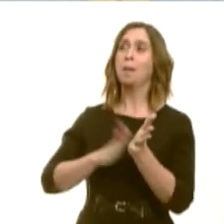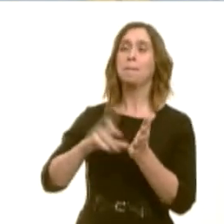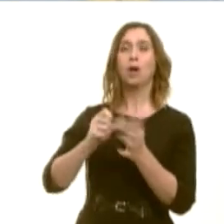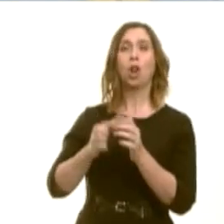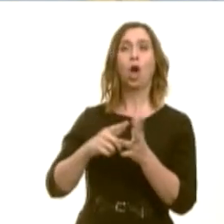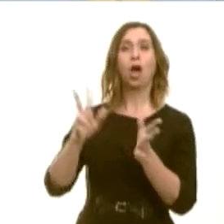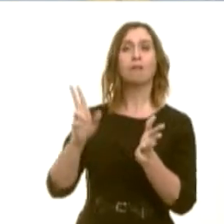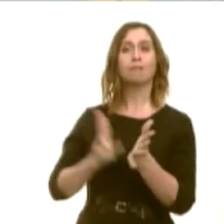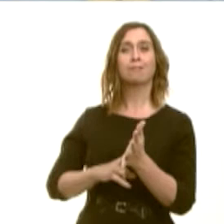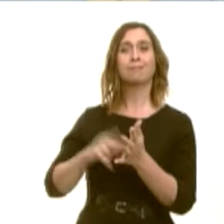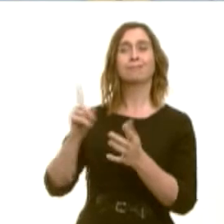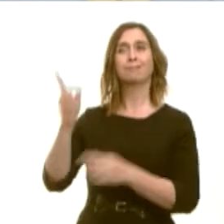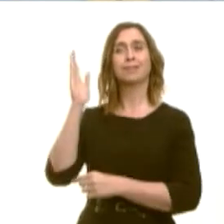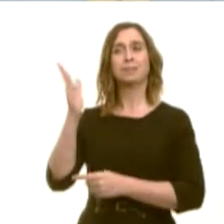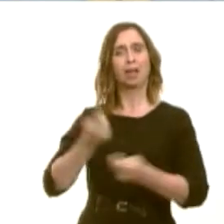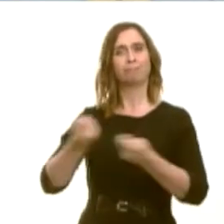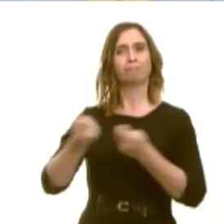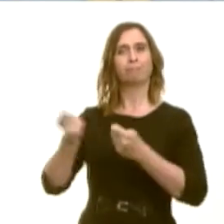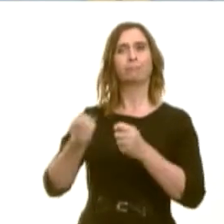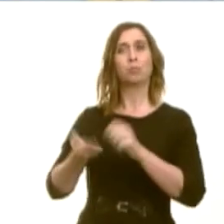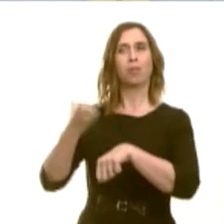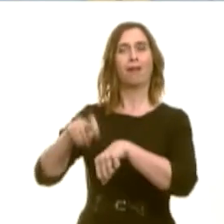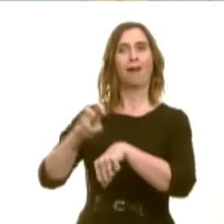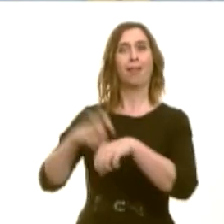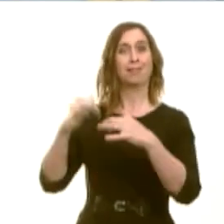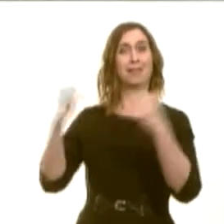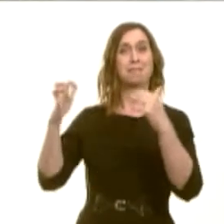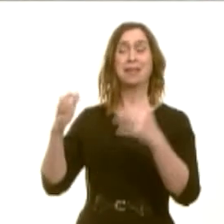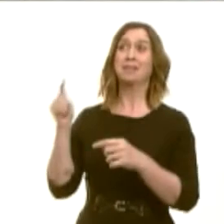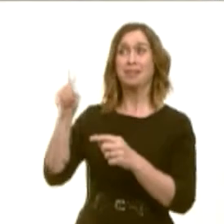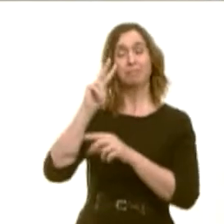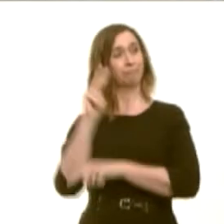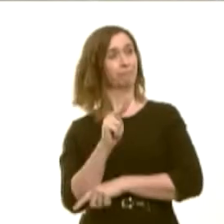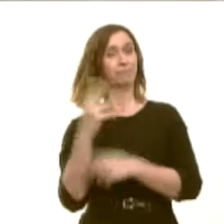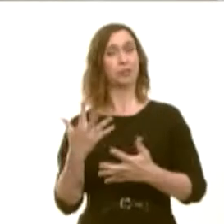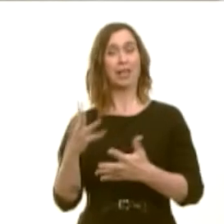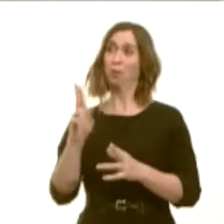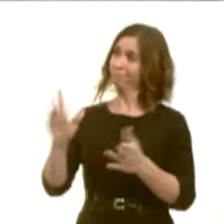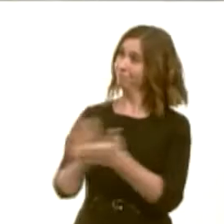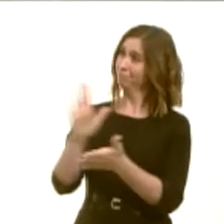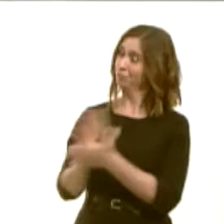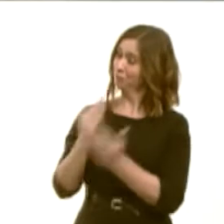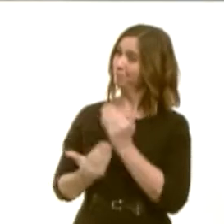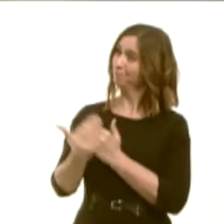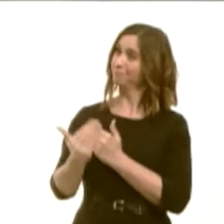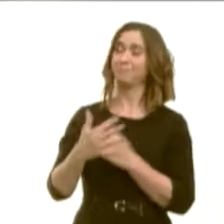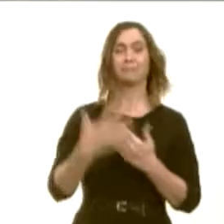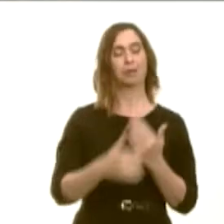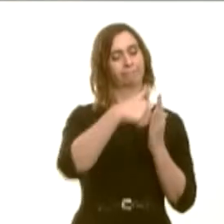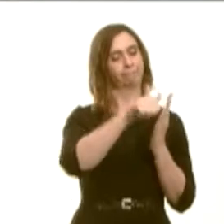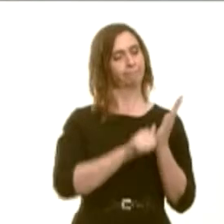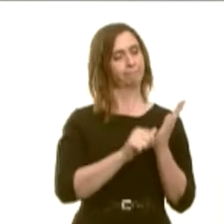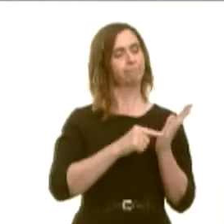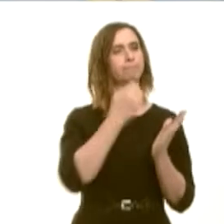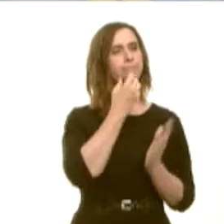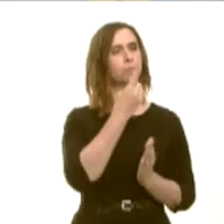Ireland Assembly, who is in the public gallery today, and I'm sure he's going to enjoy the afternoon. Right, we now move to items on the agenda, and the